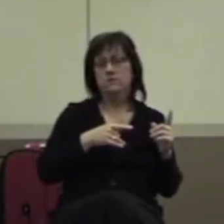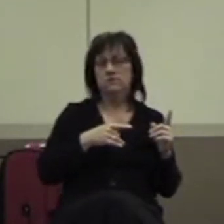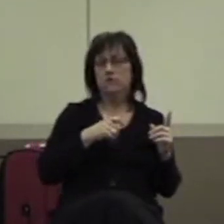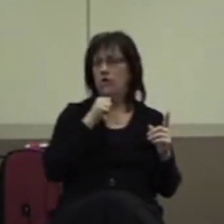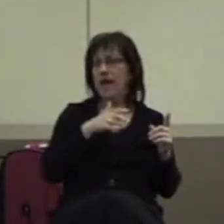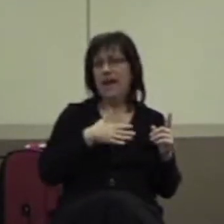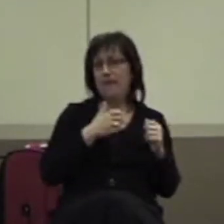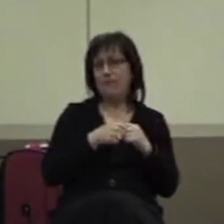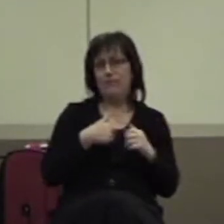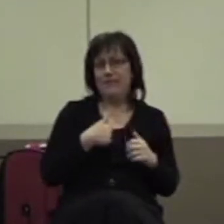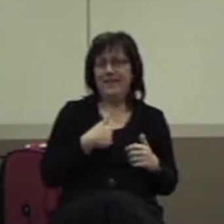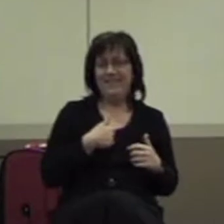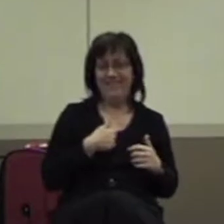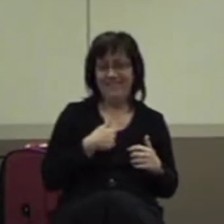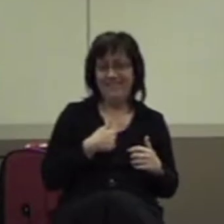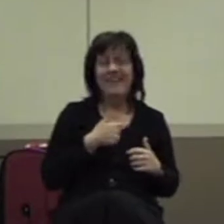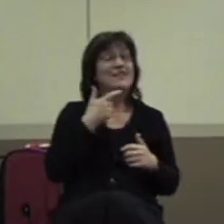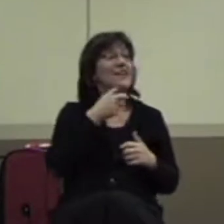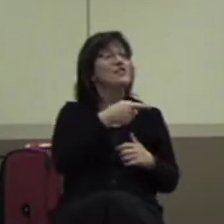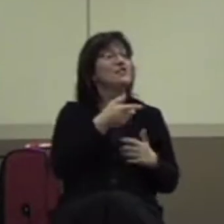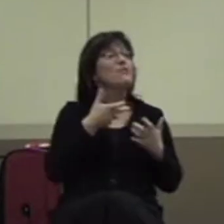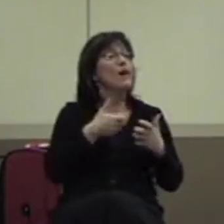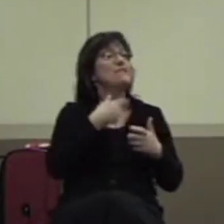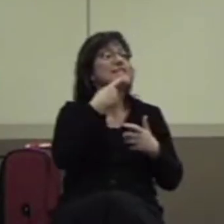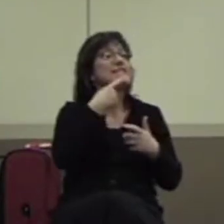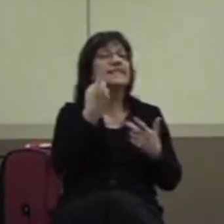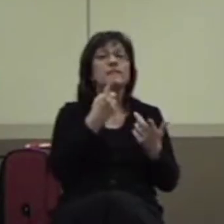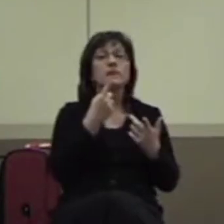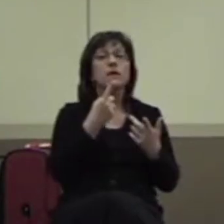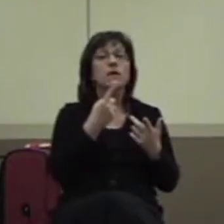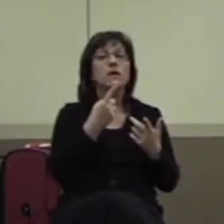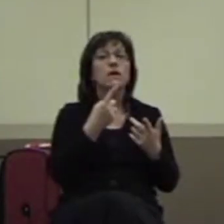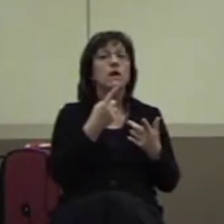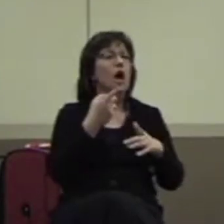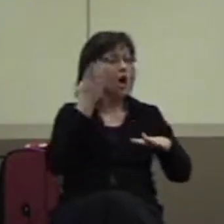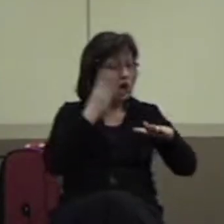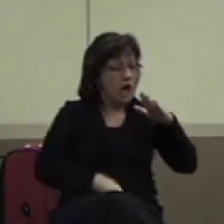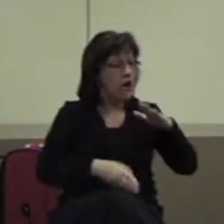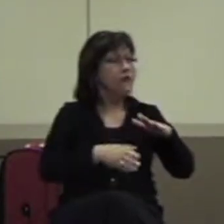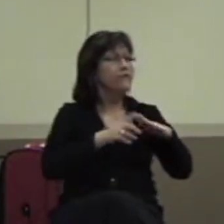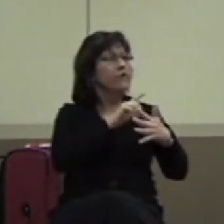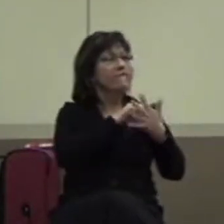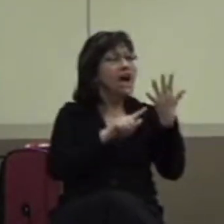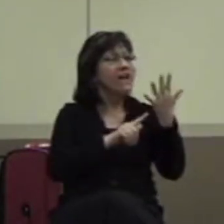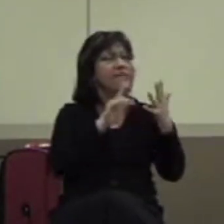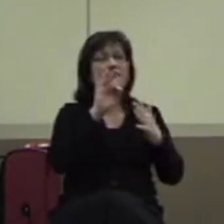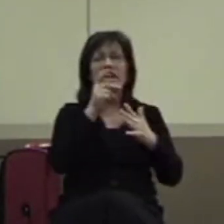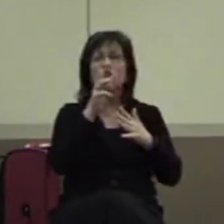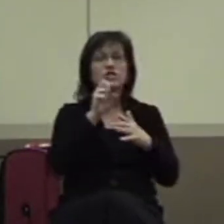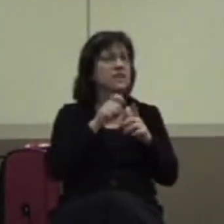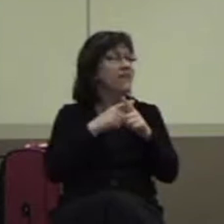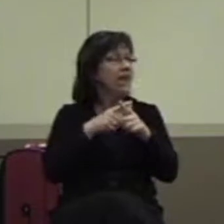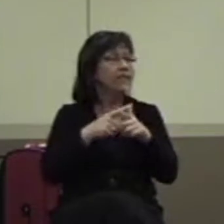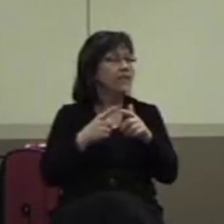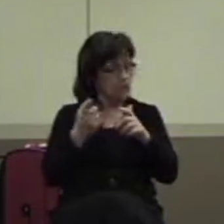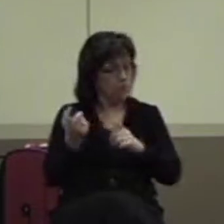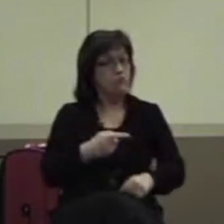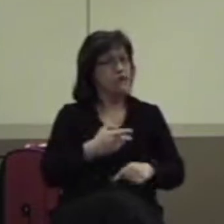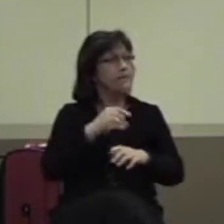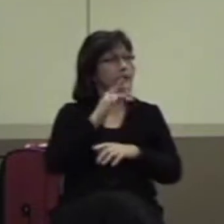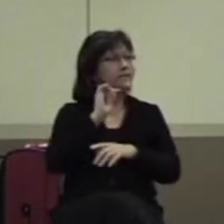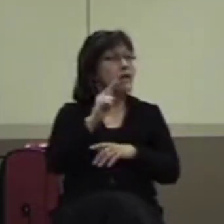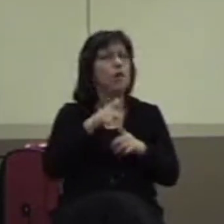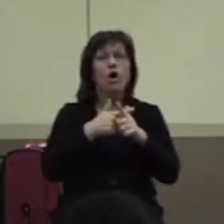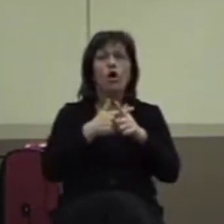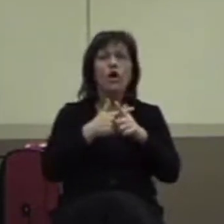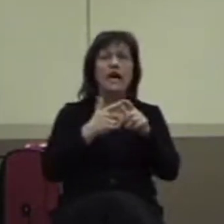very happy with me because she wanted me to say something like, chop off 5 fingers and they won't come without a pencil, or duct